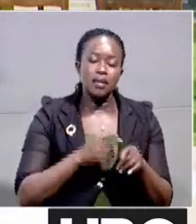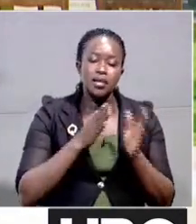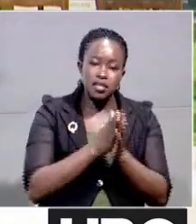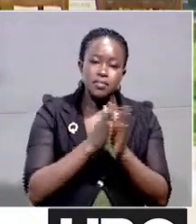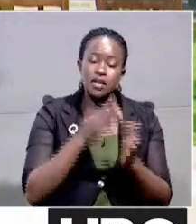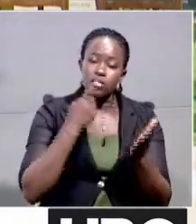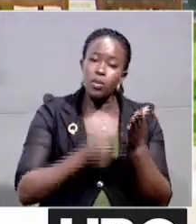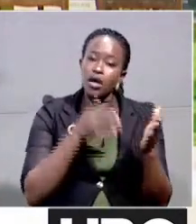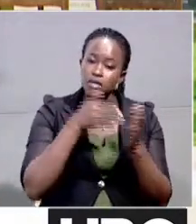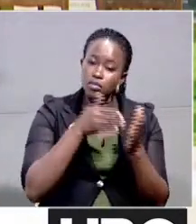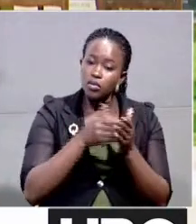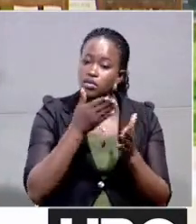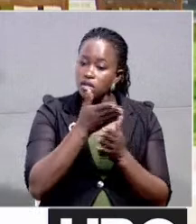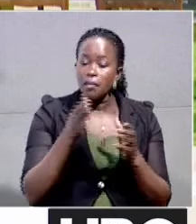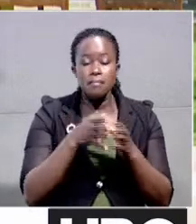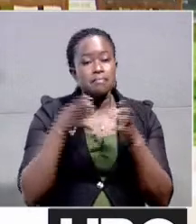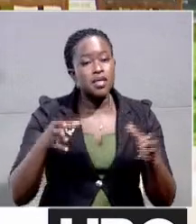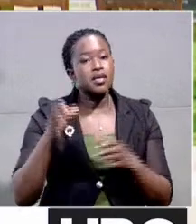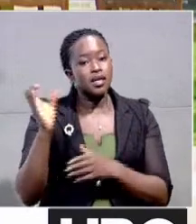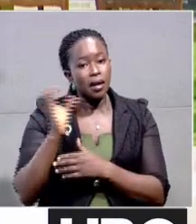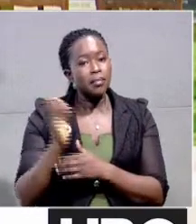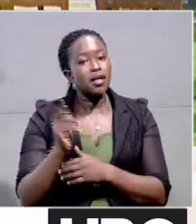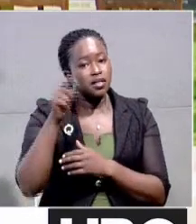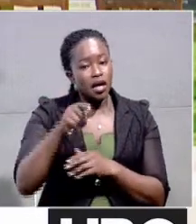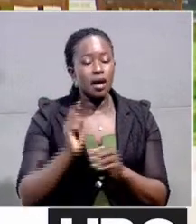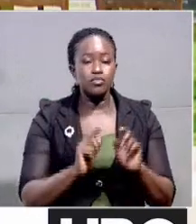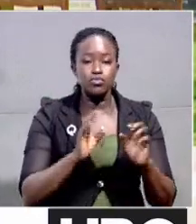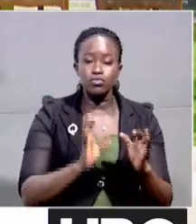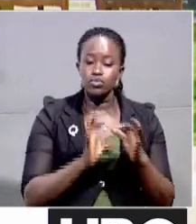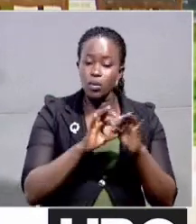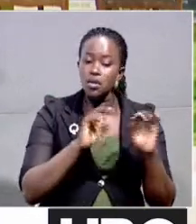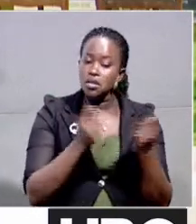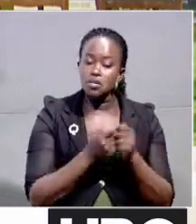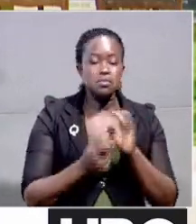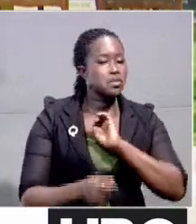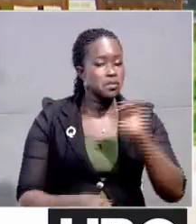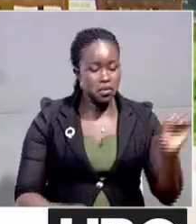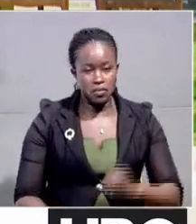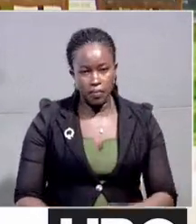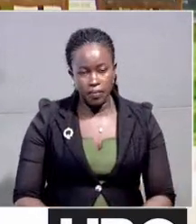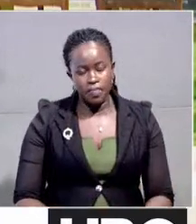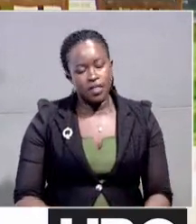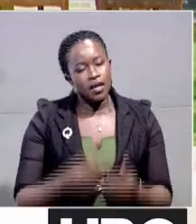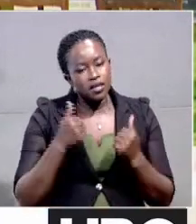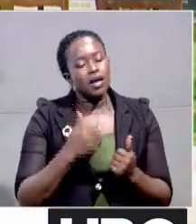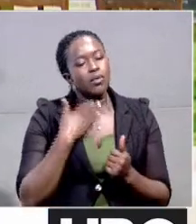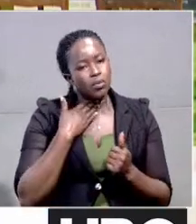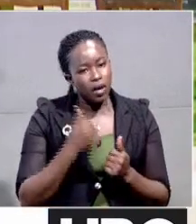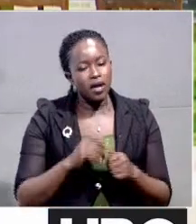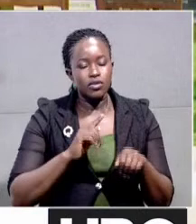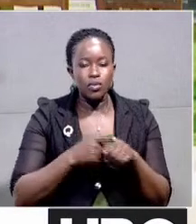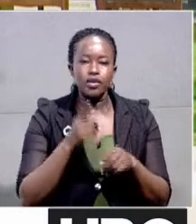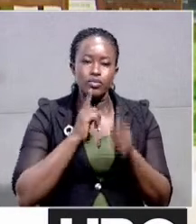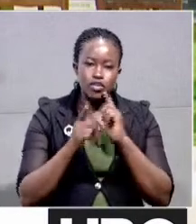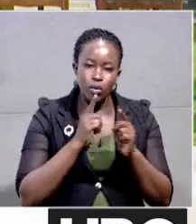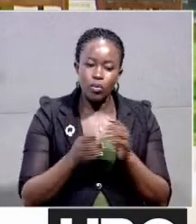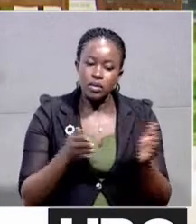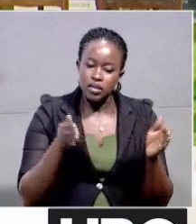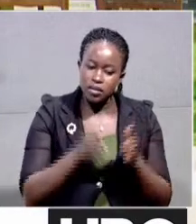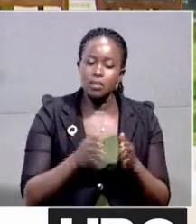we don't see big companies come through and join the team. No. We want, when we speak about small